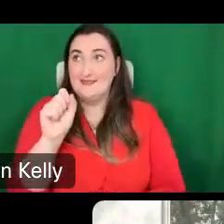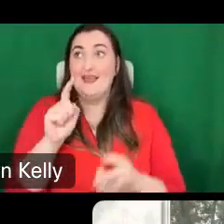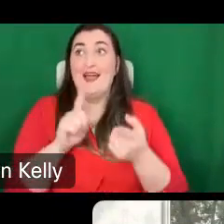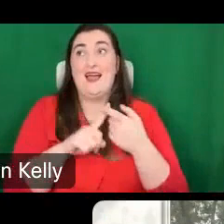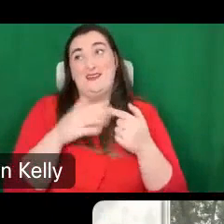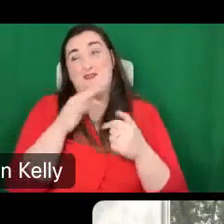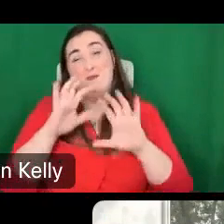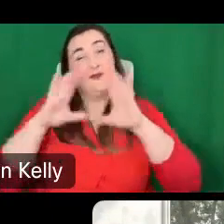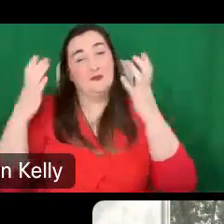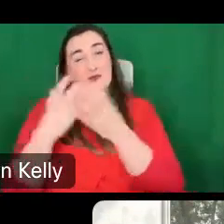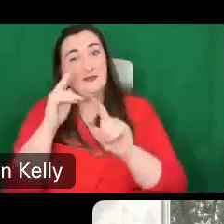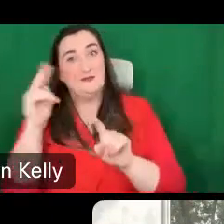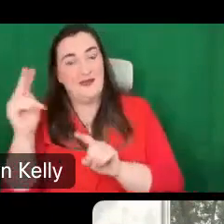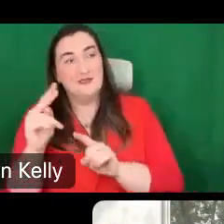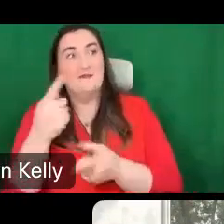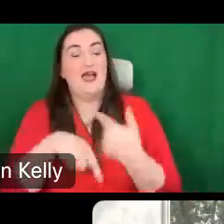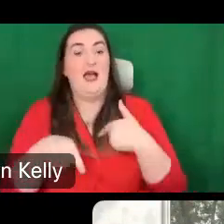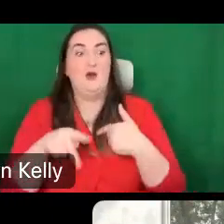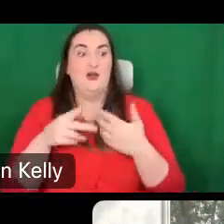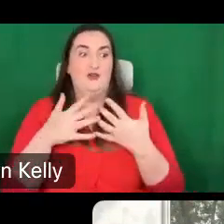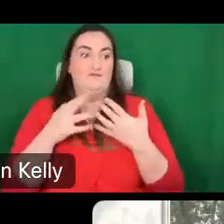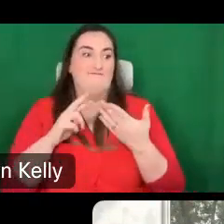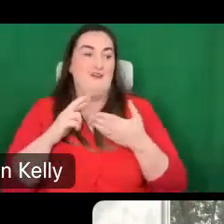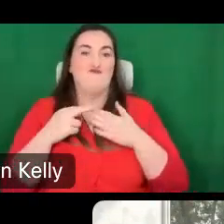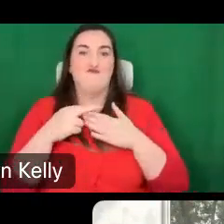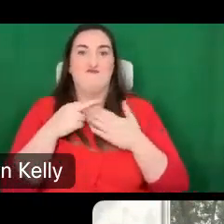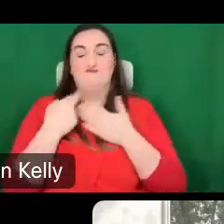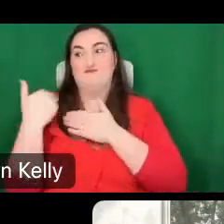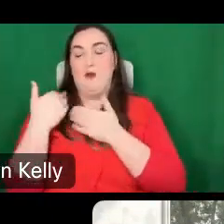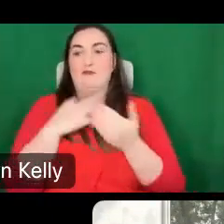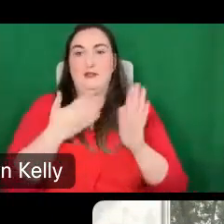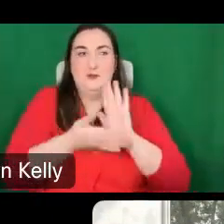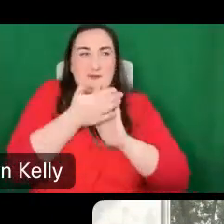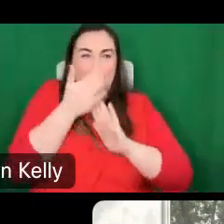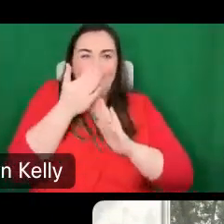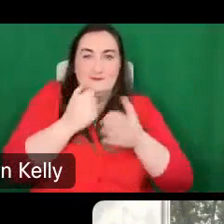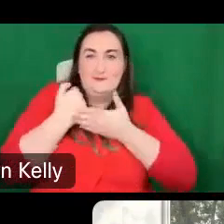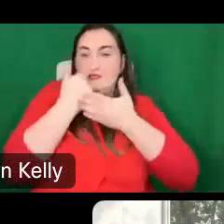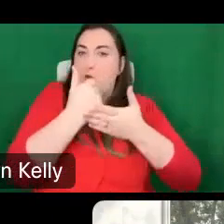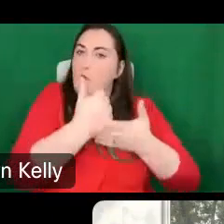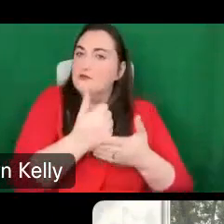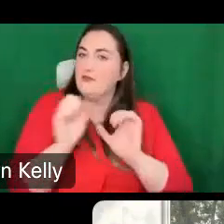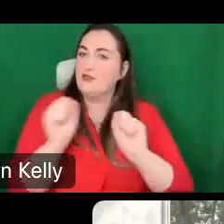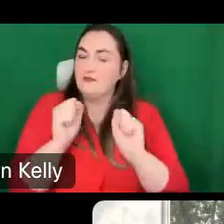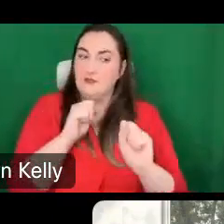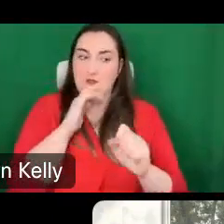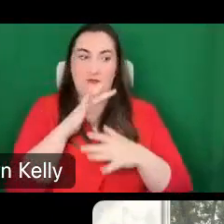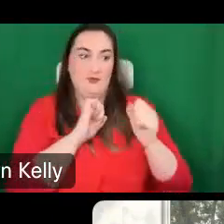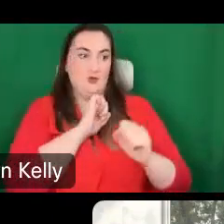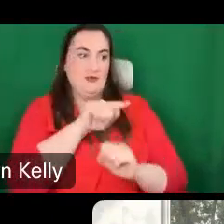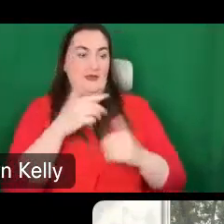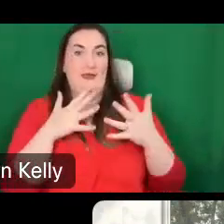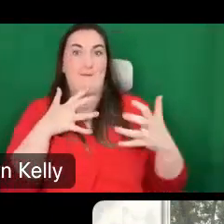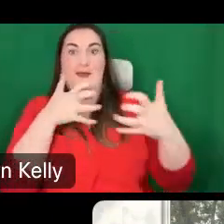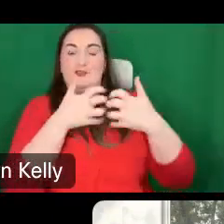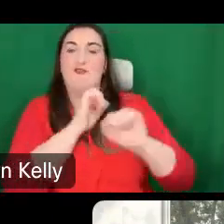community, our role is very much to scaffold and support the services to meet their legislative